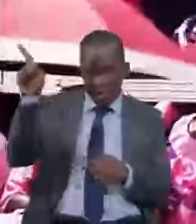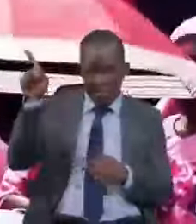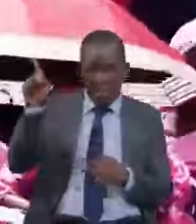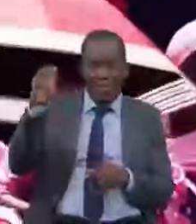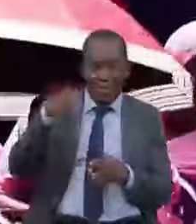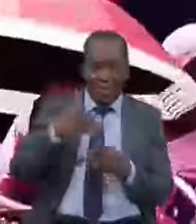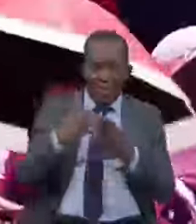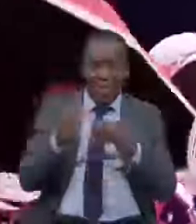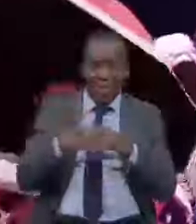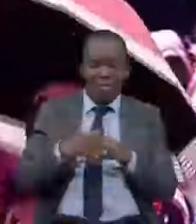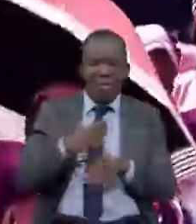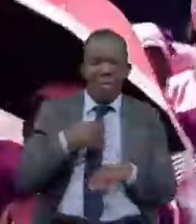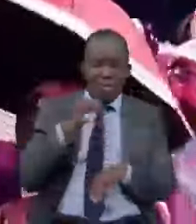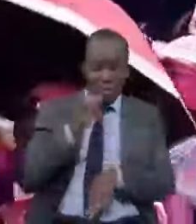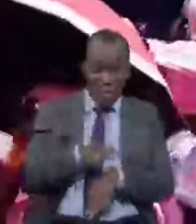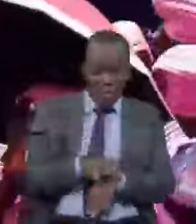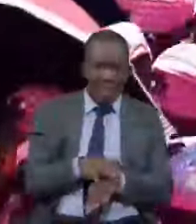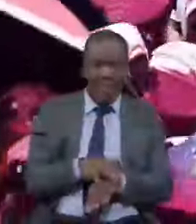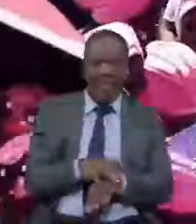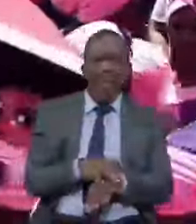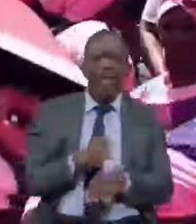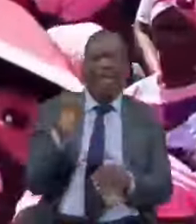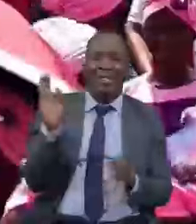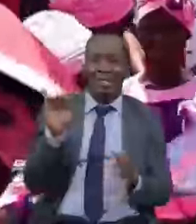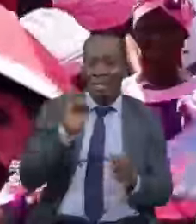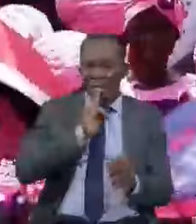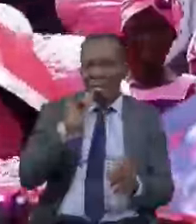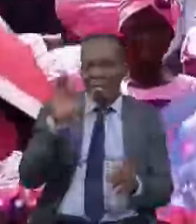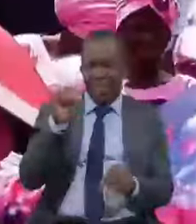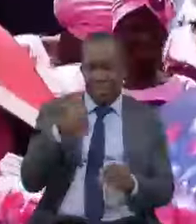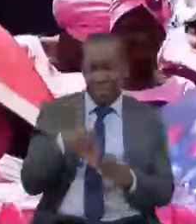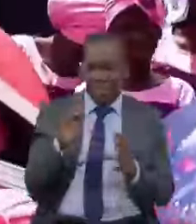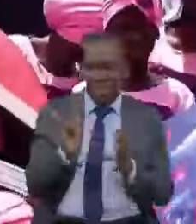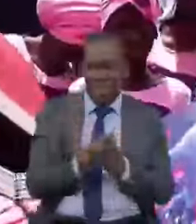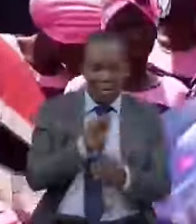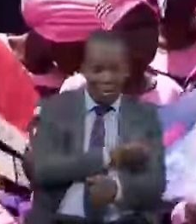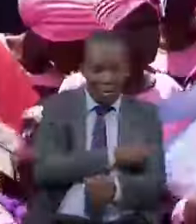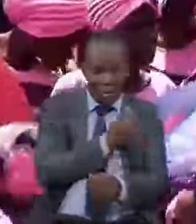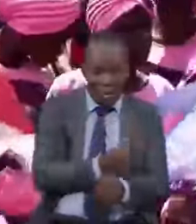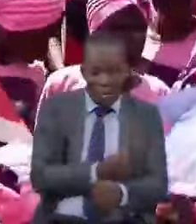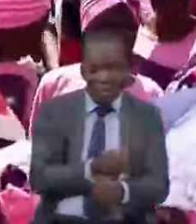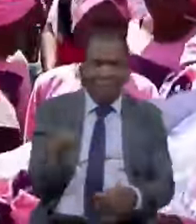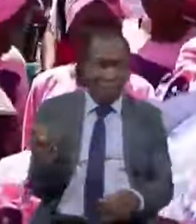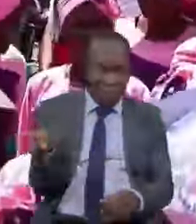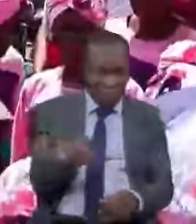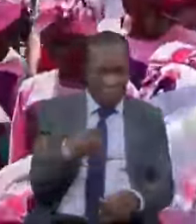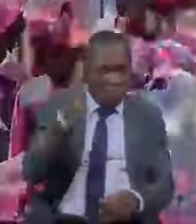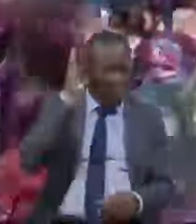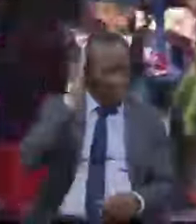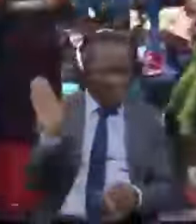in that authority you're moving forward, going wherever you are